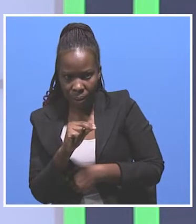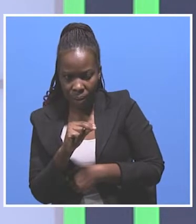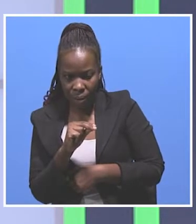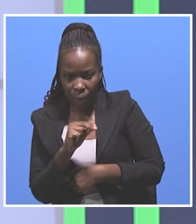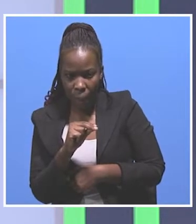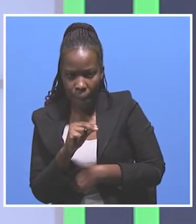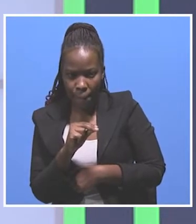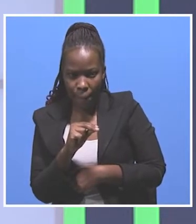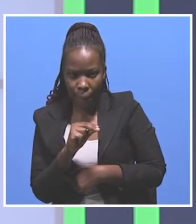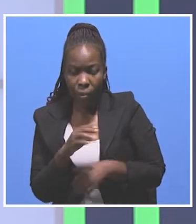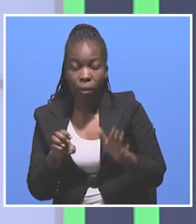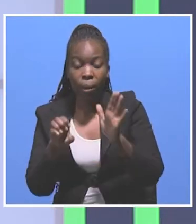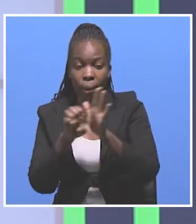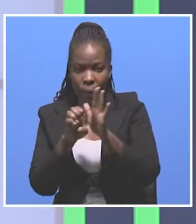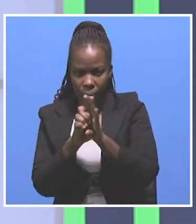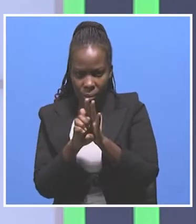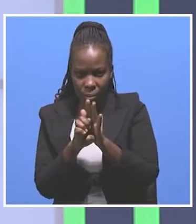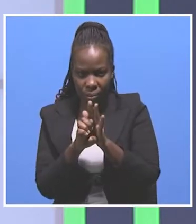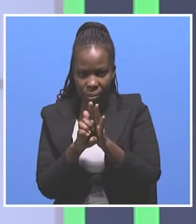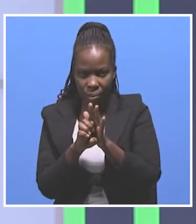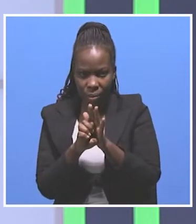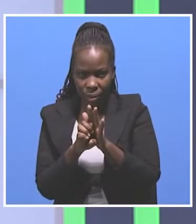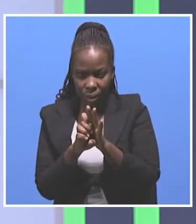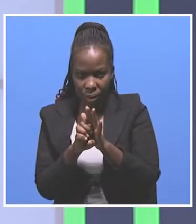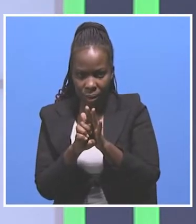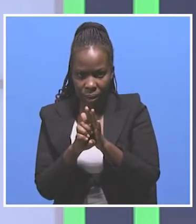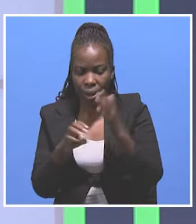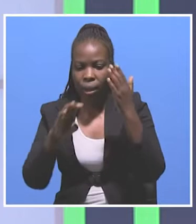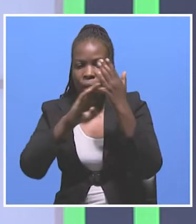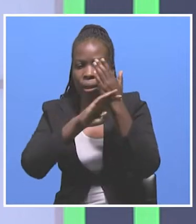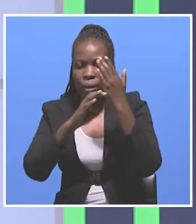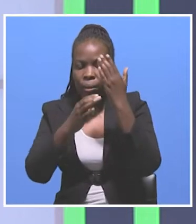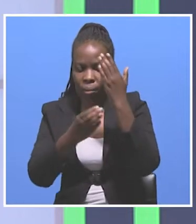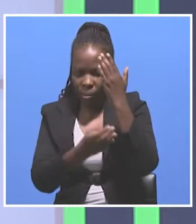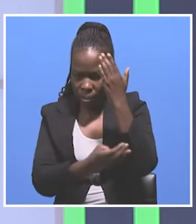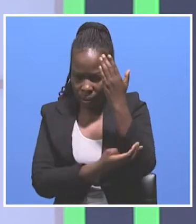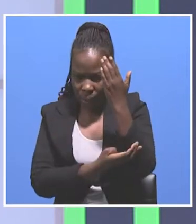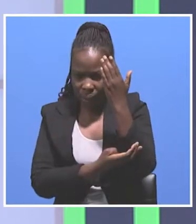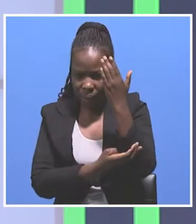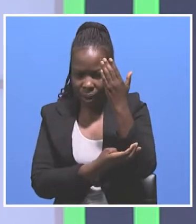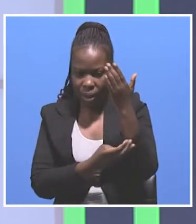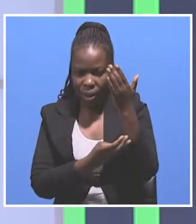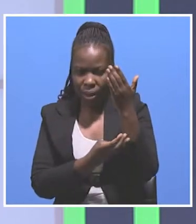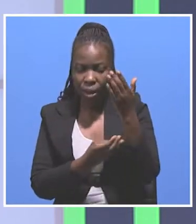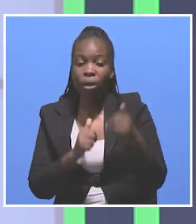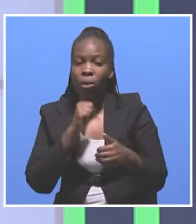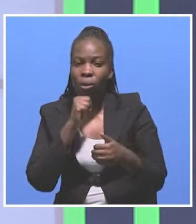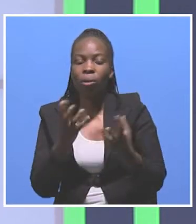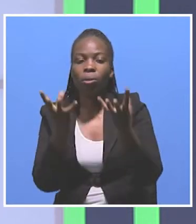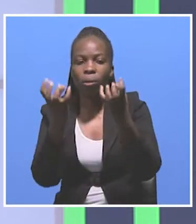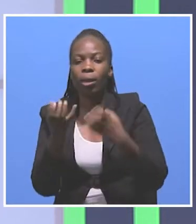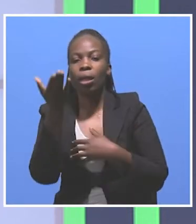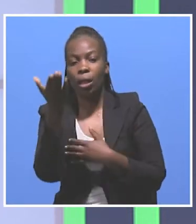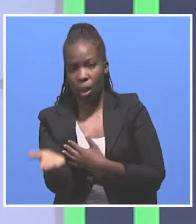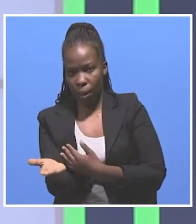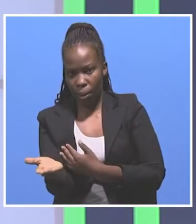efforts. For example, unwanted pregnancies are there everywhere. You like it or not.